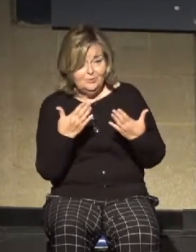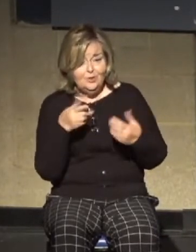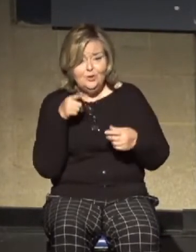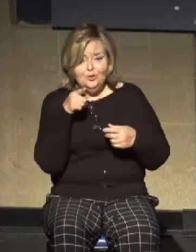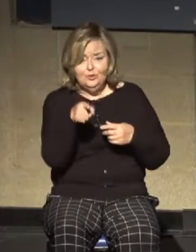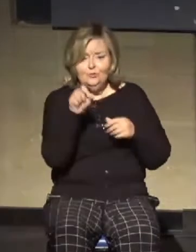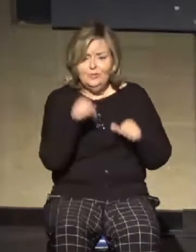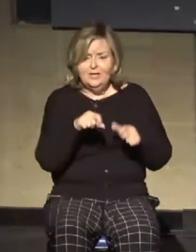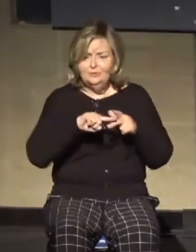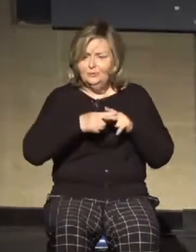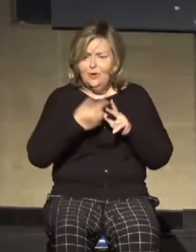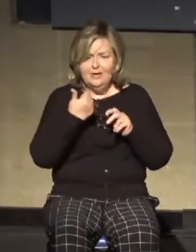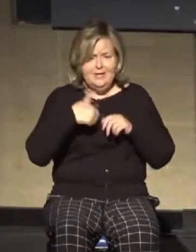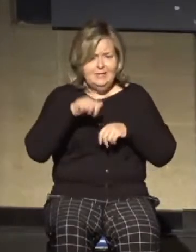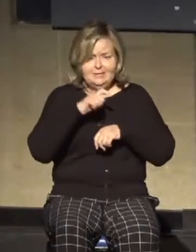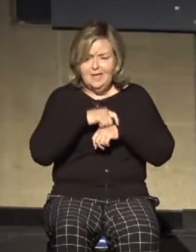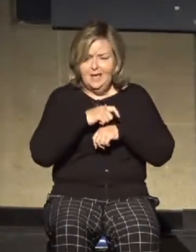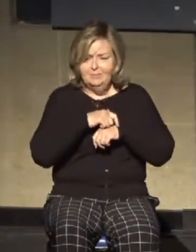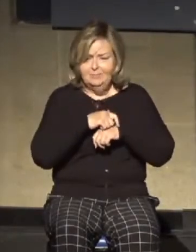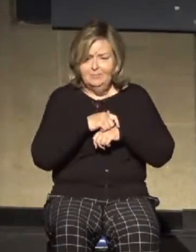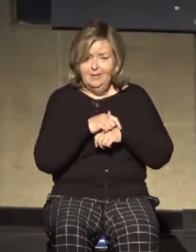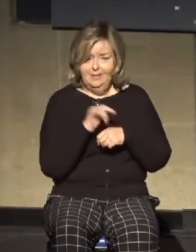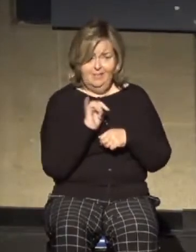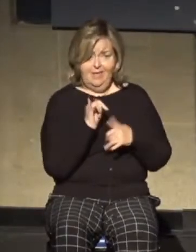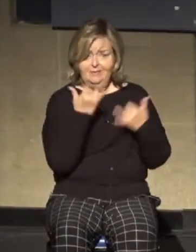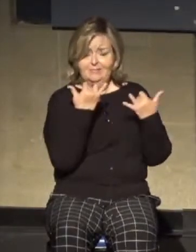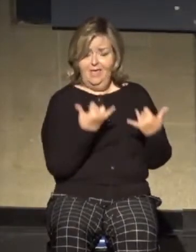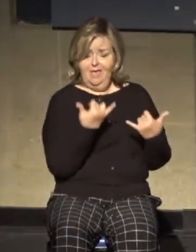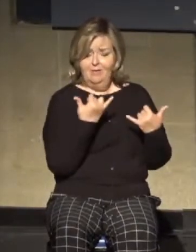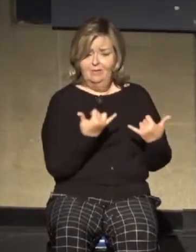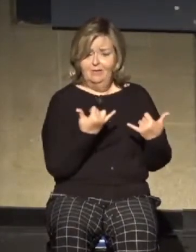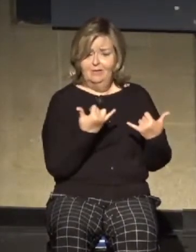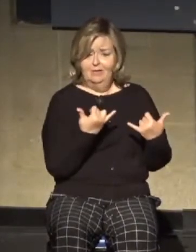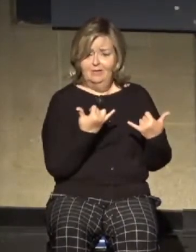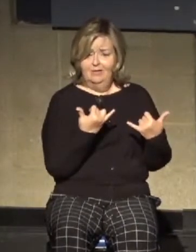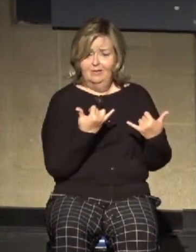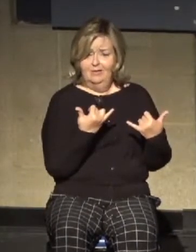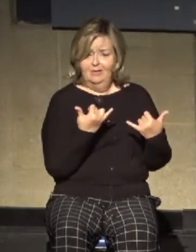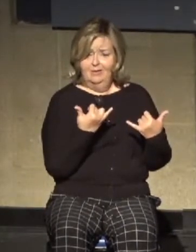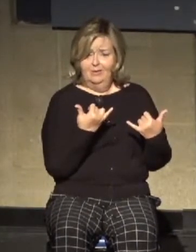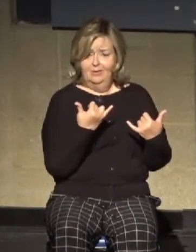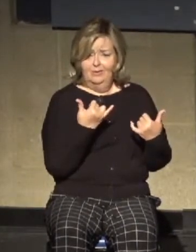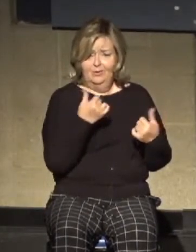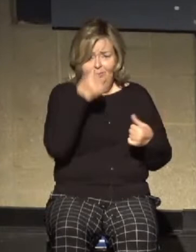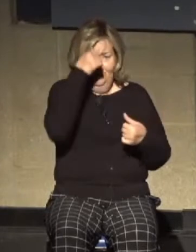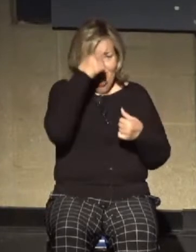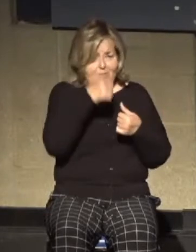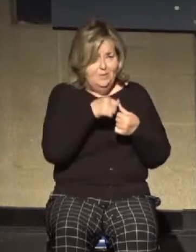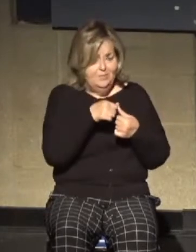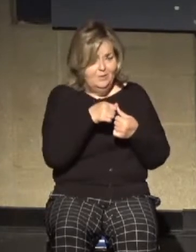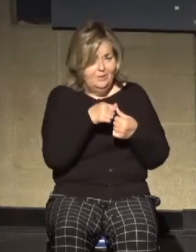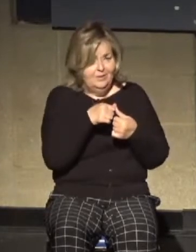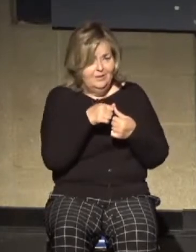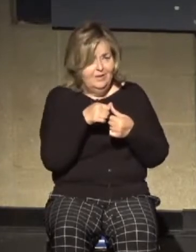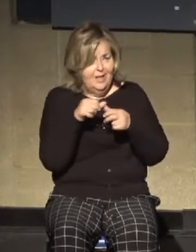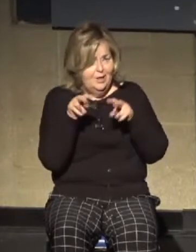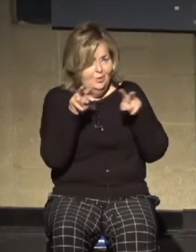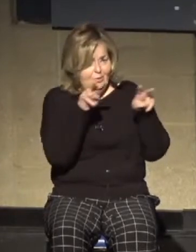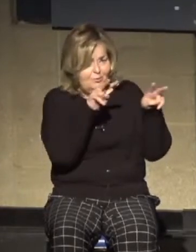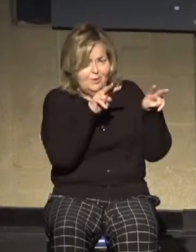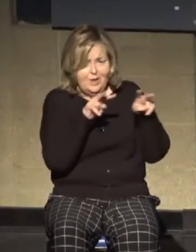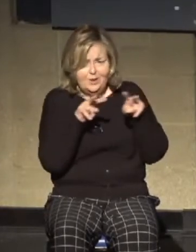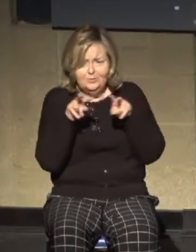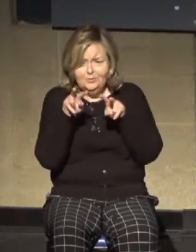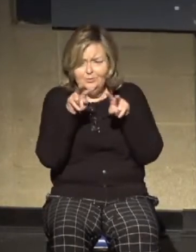start at any time, even now. I want you to make note of people in this room, graduates, who have helped you